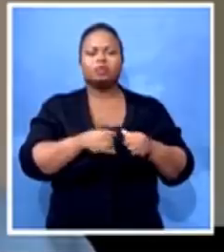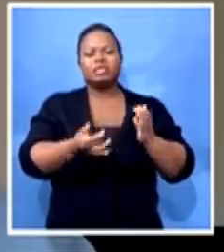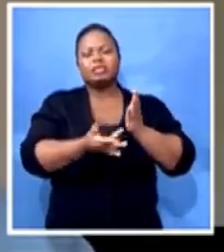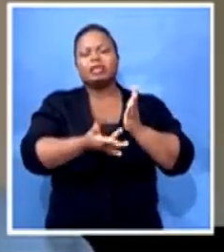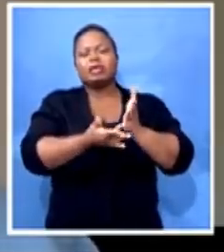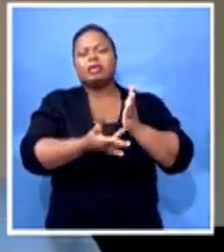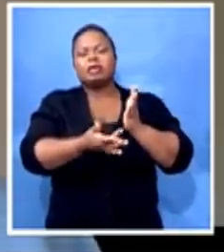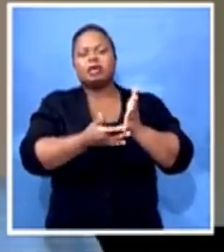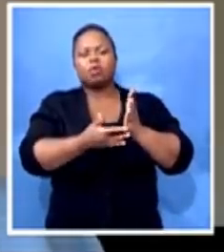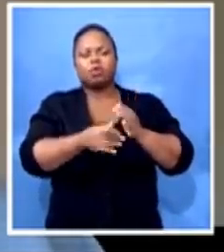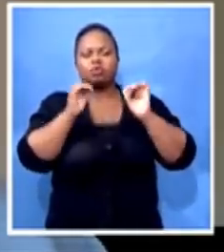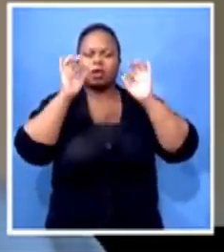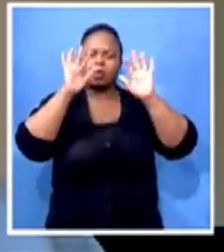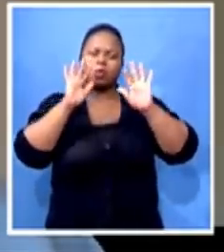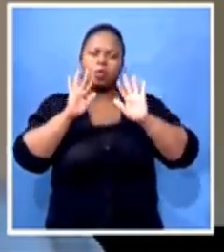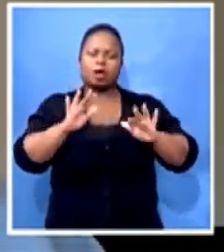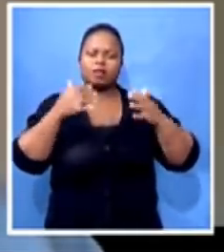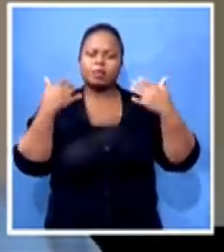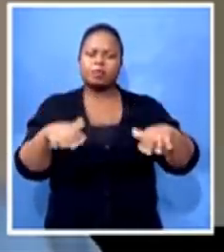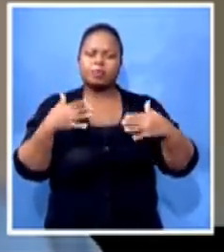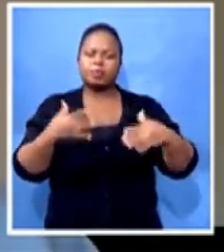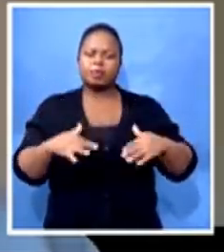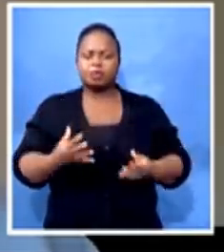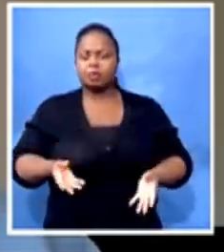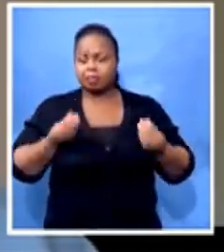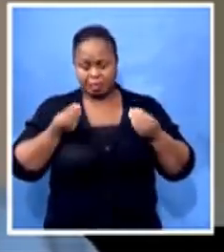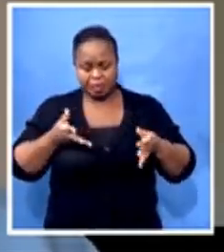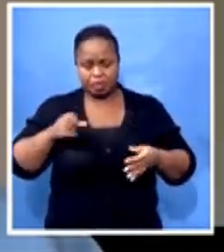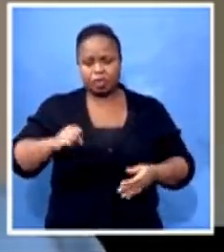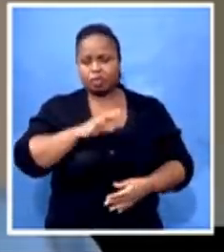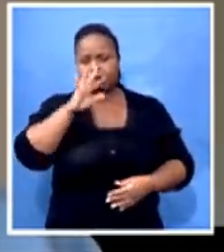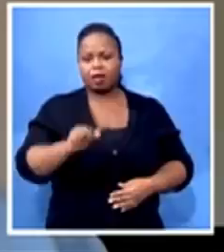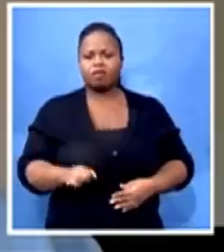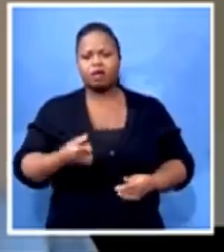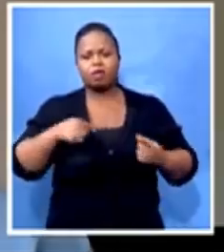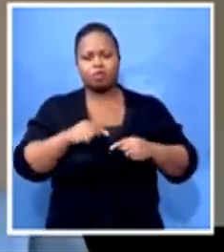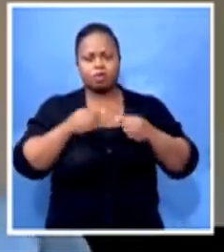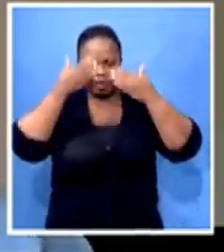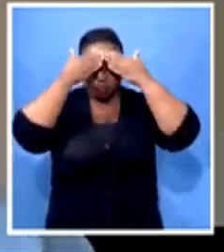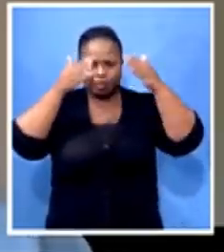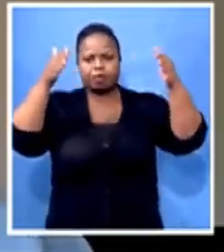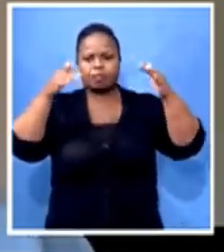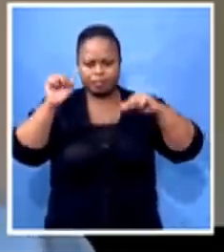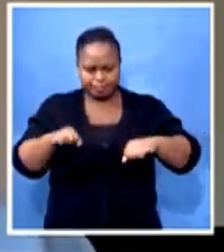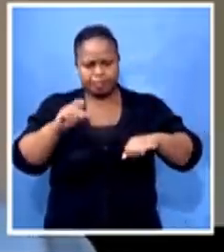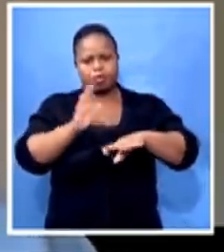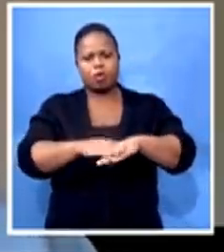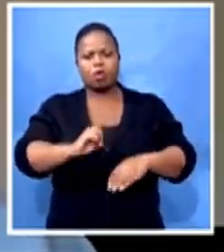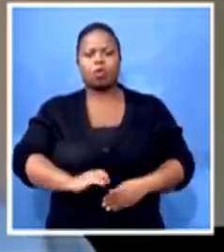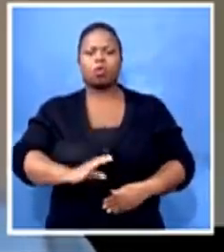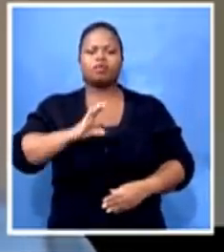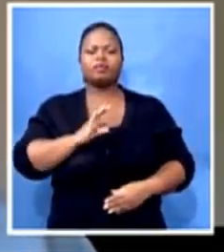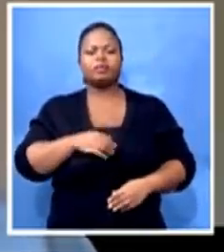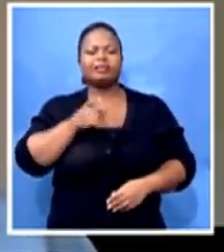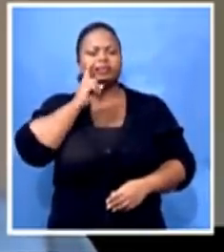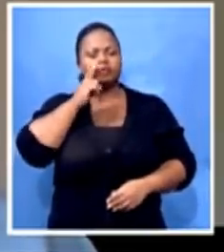out of South Africa, and we just need to be much more confident in ourselves and begin to do smart things for the country. Mr.